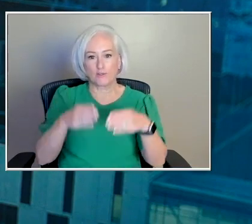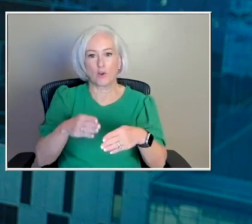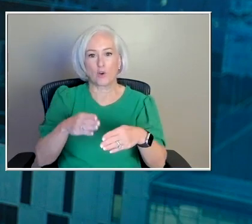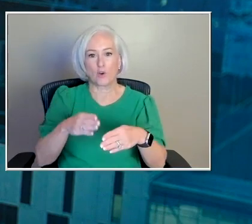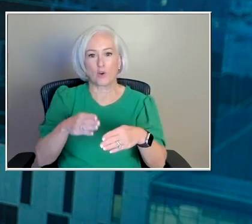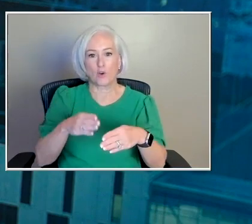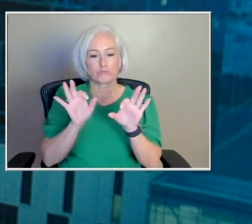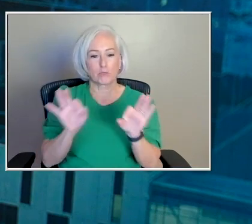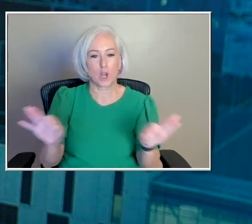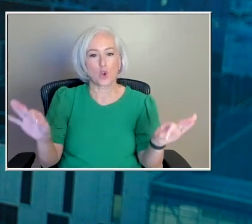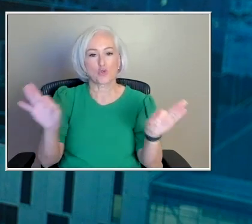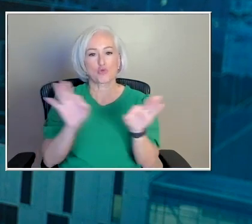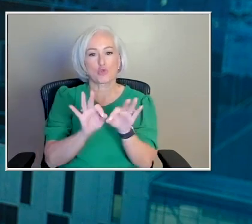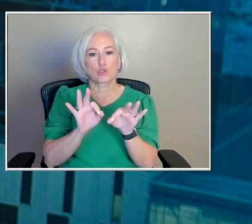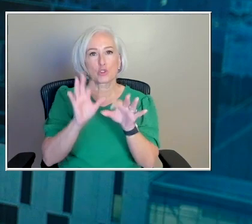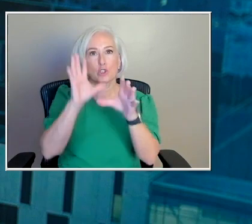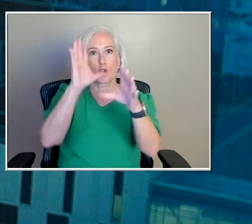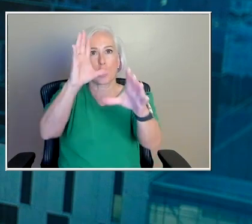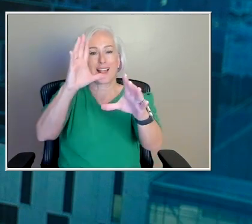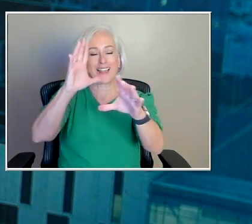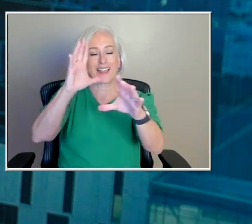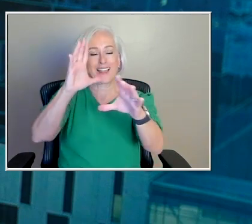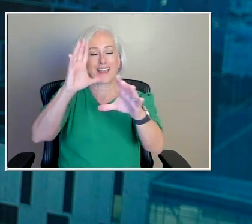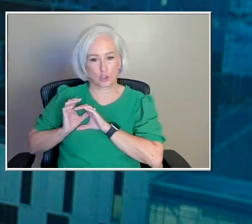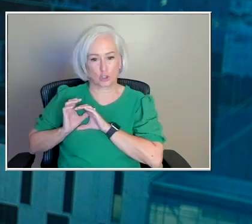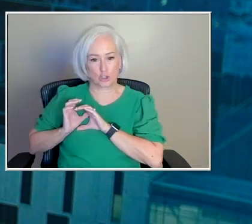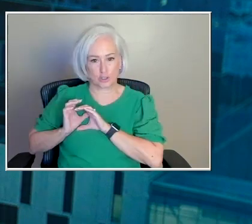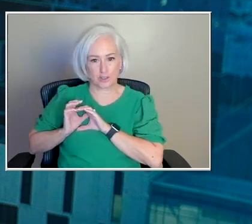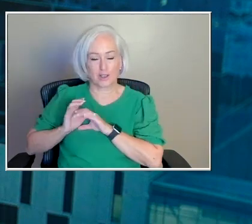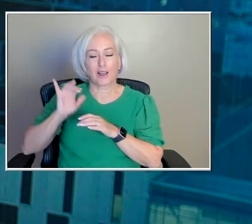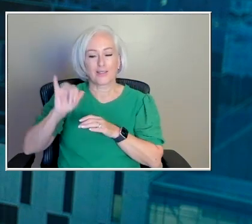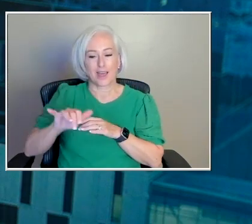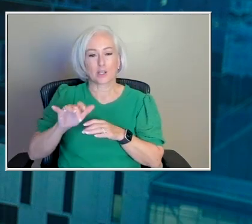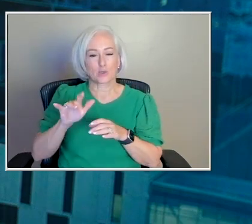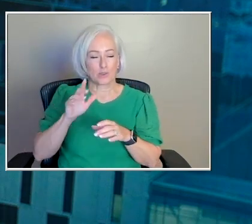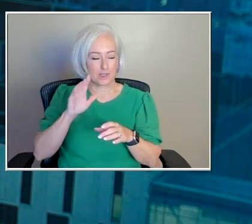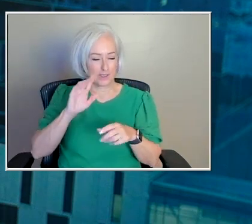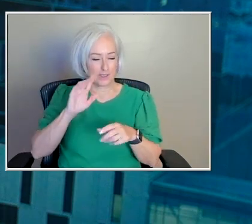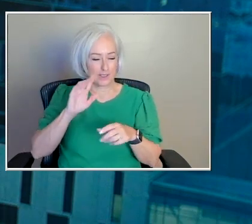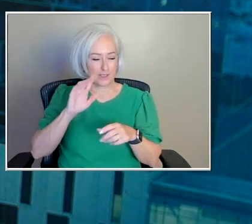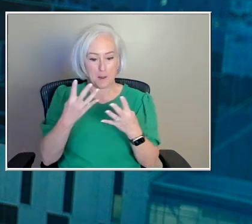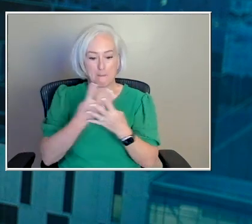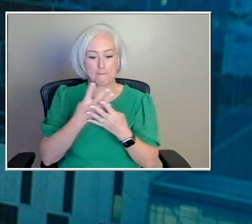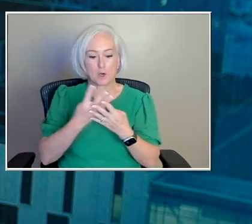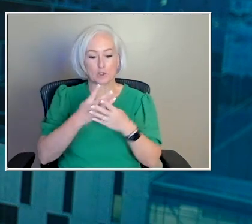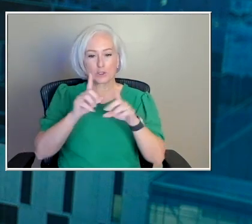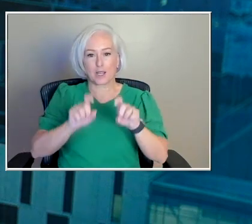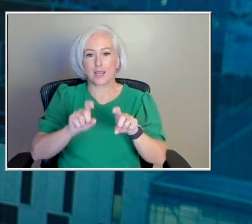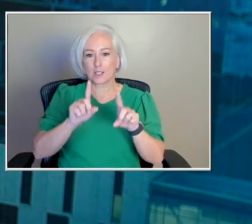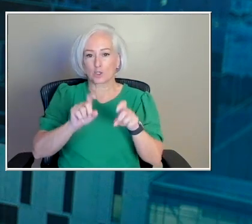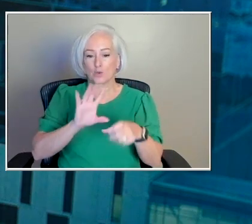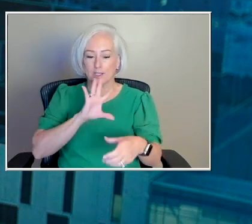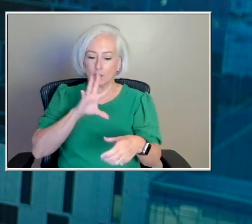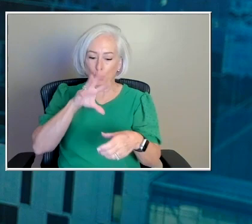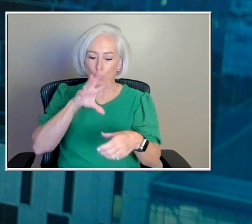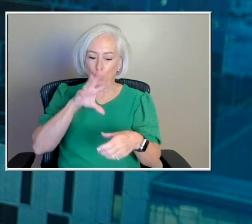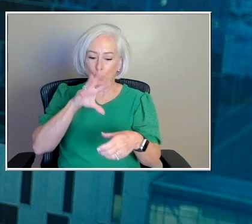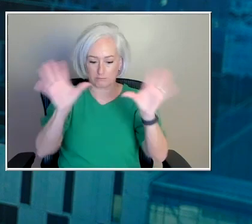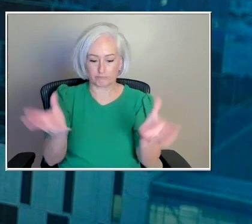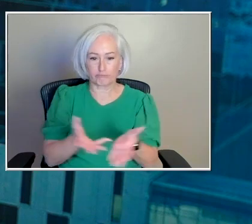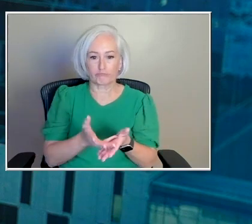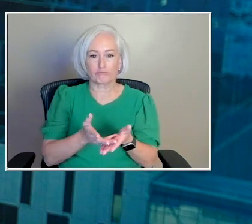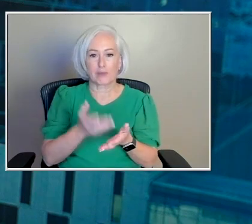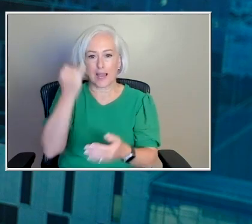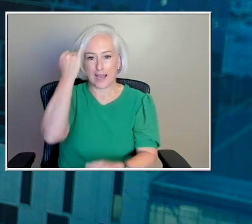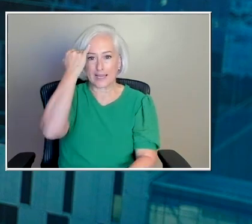really focusing on. So when we talk about multi-screening, I think it really falls within in that domain. As far as